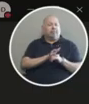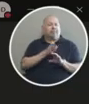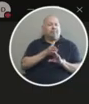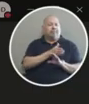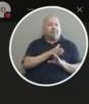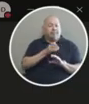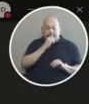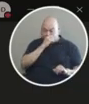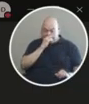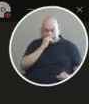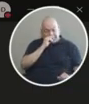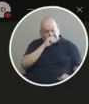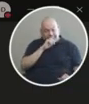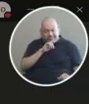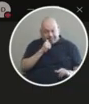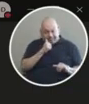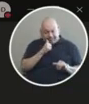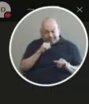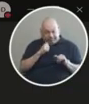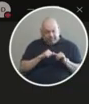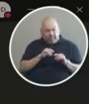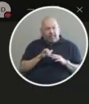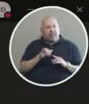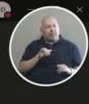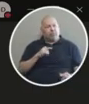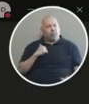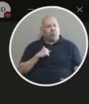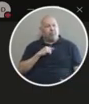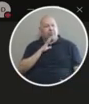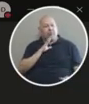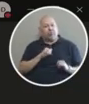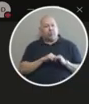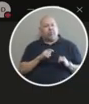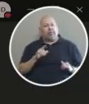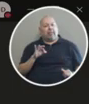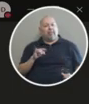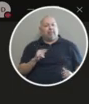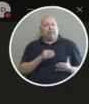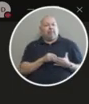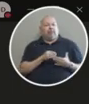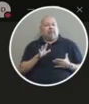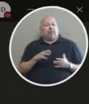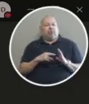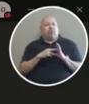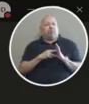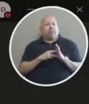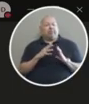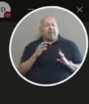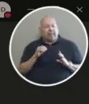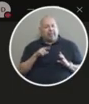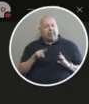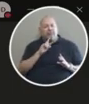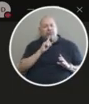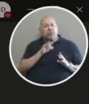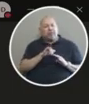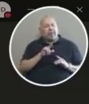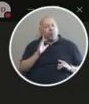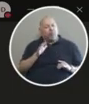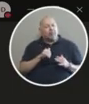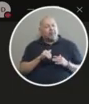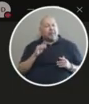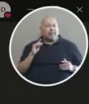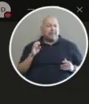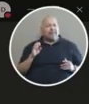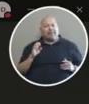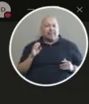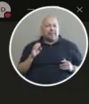COVID-19 outbreak. But keep in mind that we've been talking with Lift Fund and their representatives, and they've ensured that they're going to